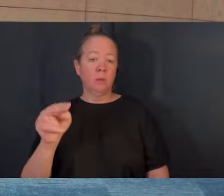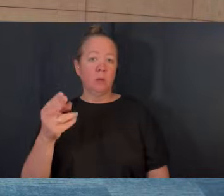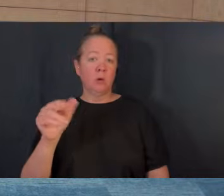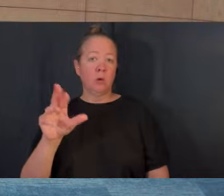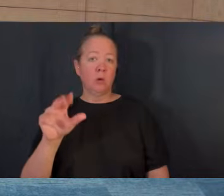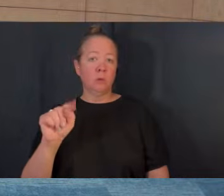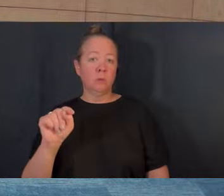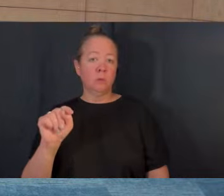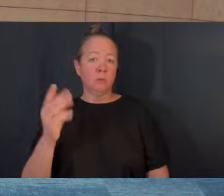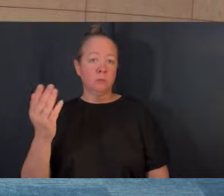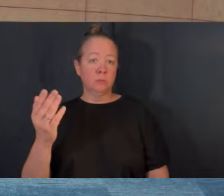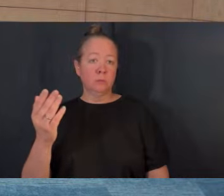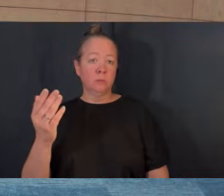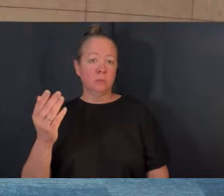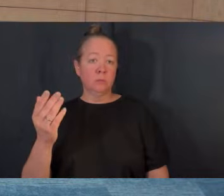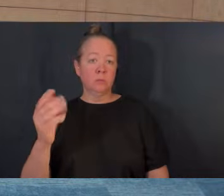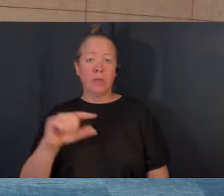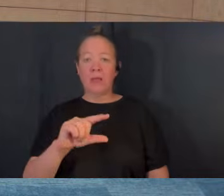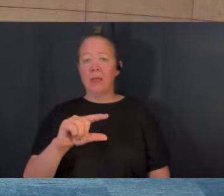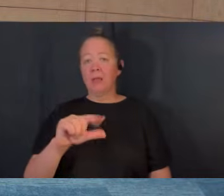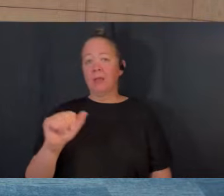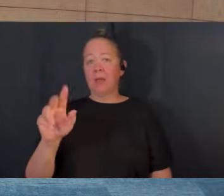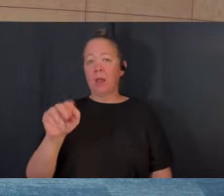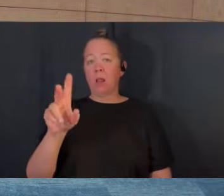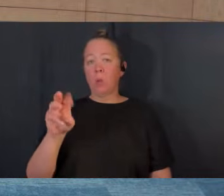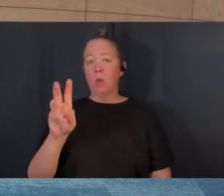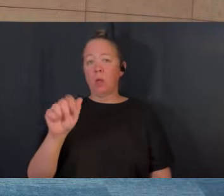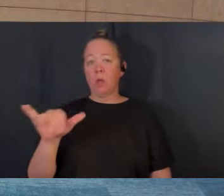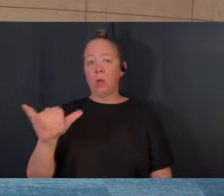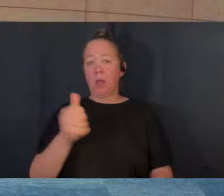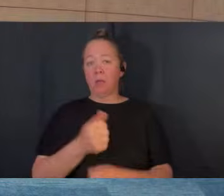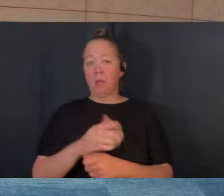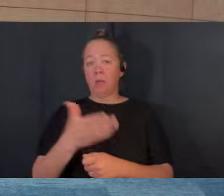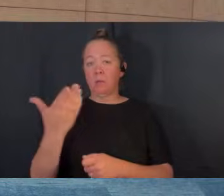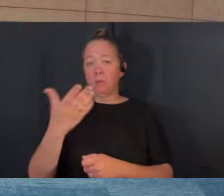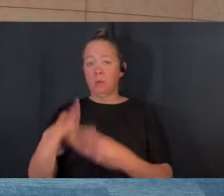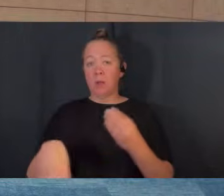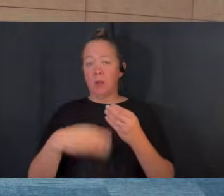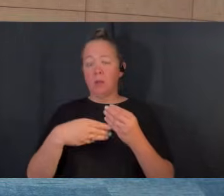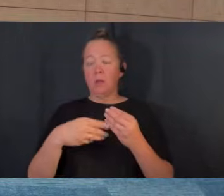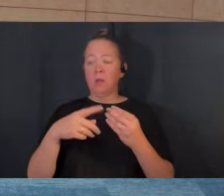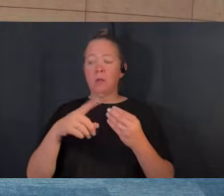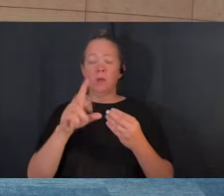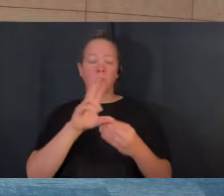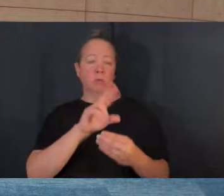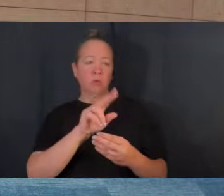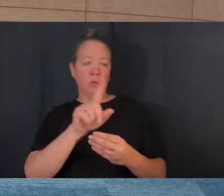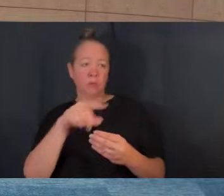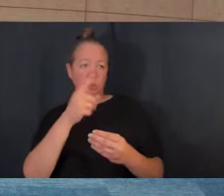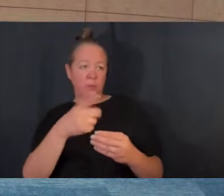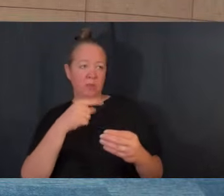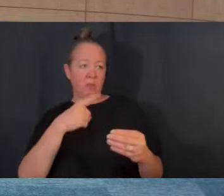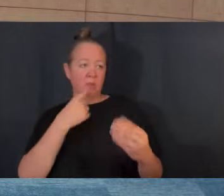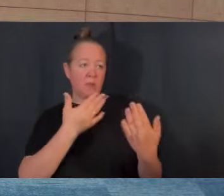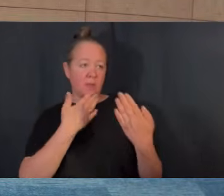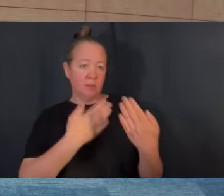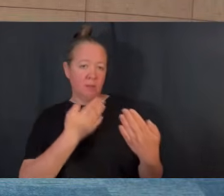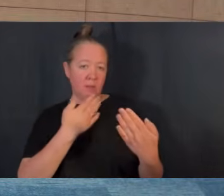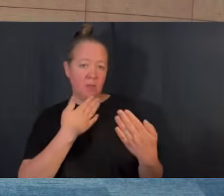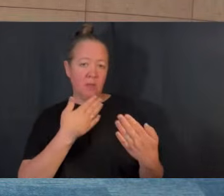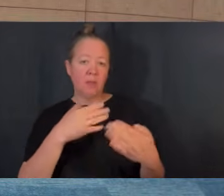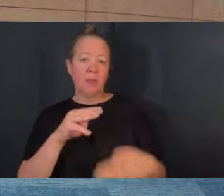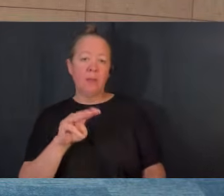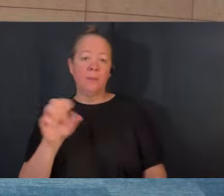Mr. Galloway, anything to add? No, I'll just say this. I want to thank Ms. Barnhart for everything that she